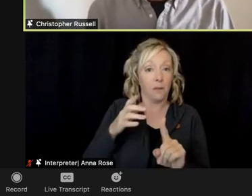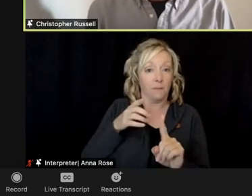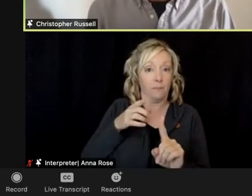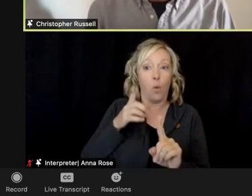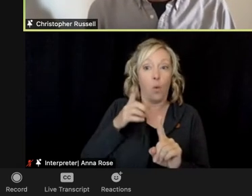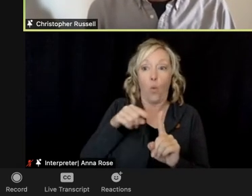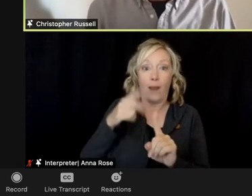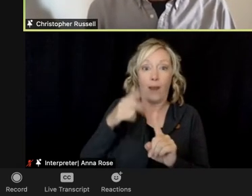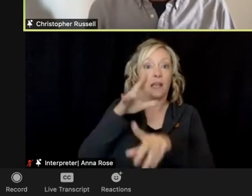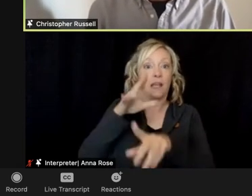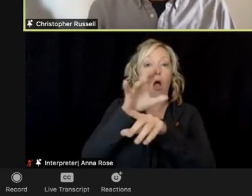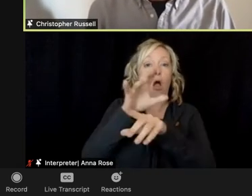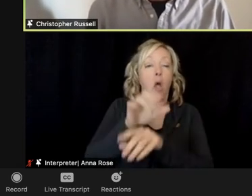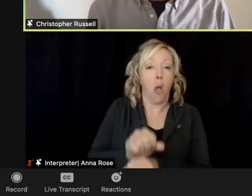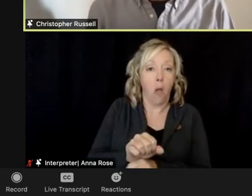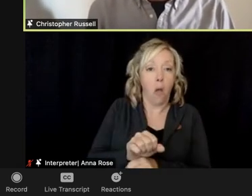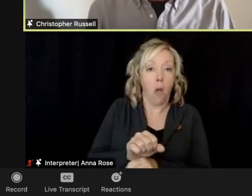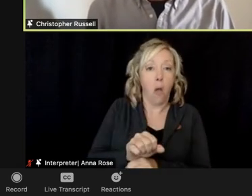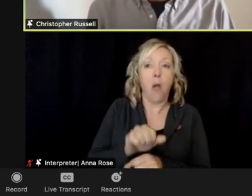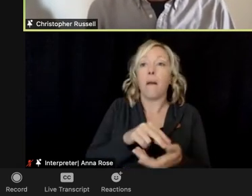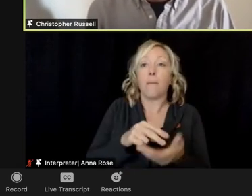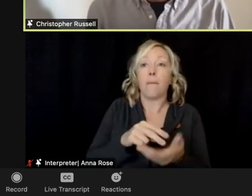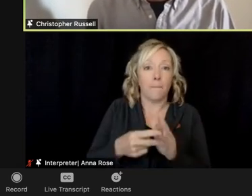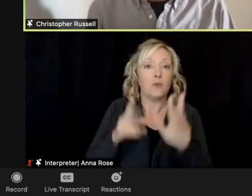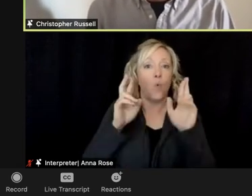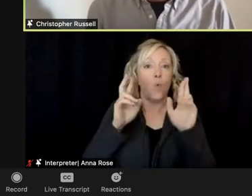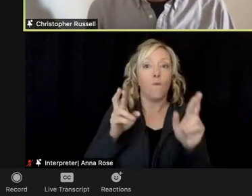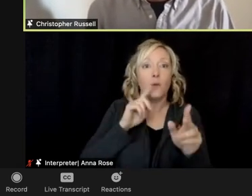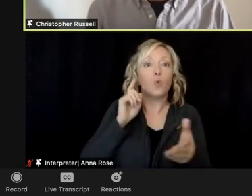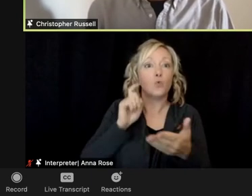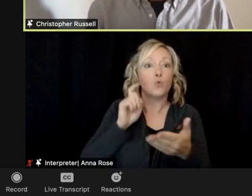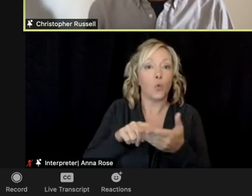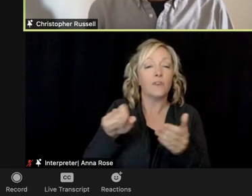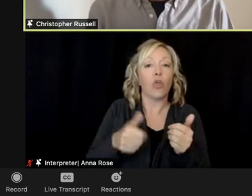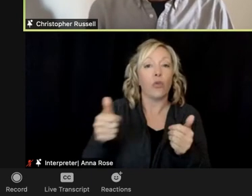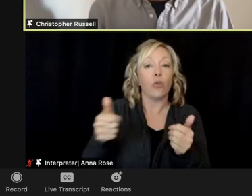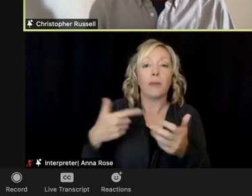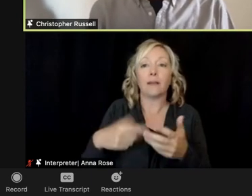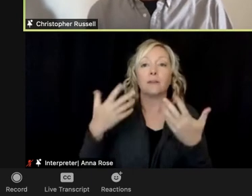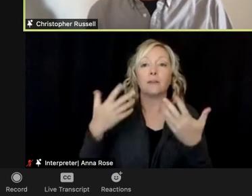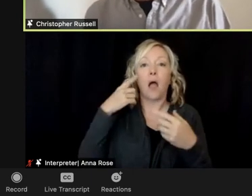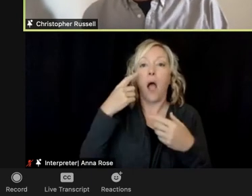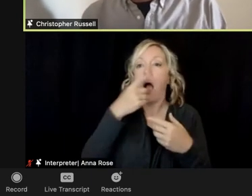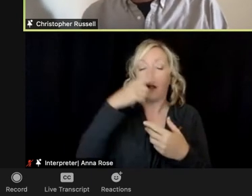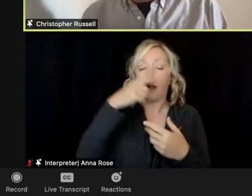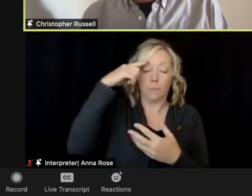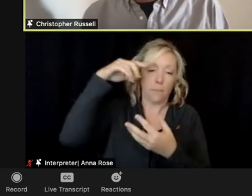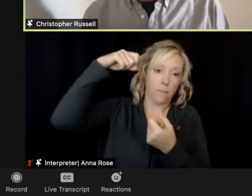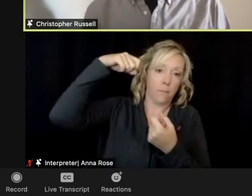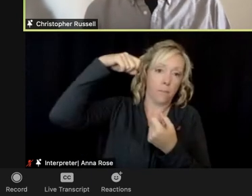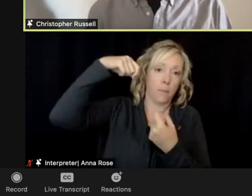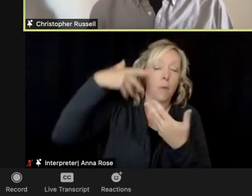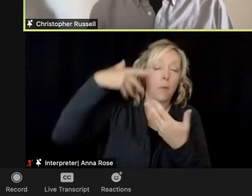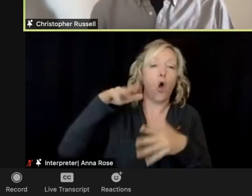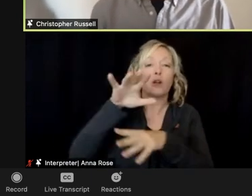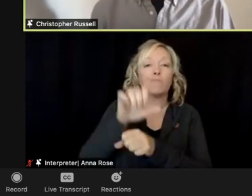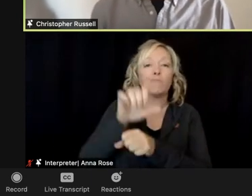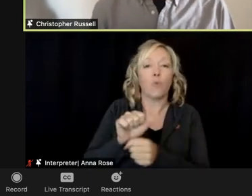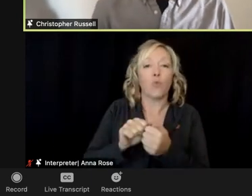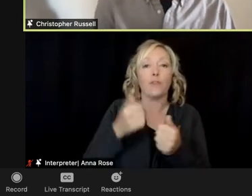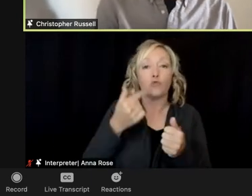start expecting that he's going to be seeing some other things that he didn't see before. So now maybe the red glow stick will make his heart rate go